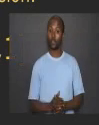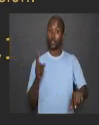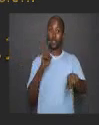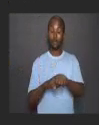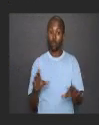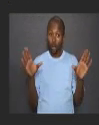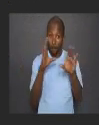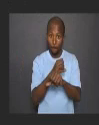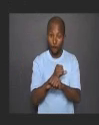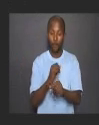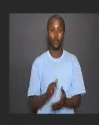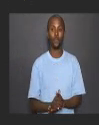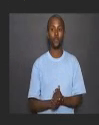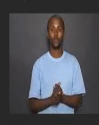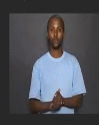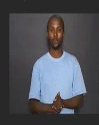Time's up.